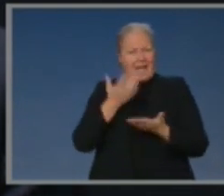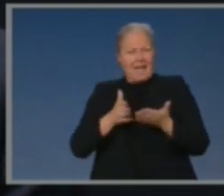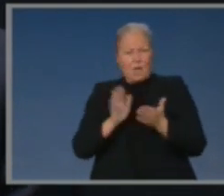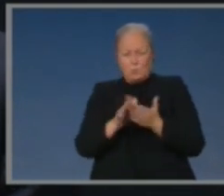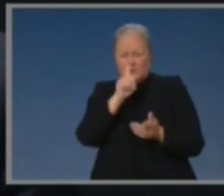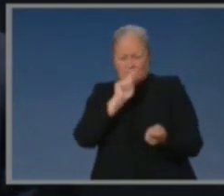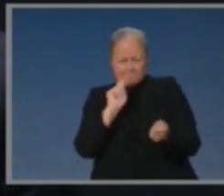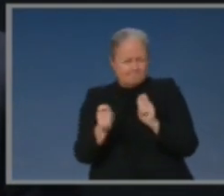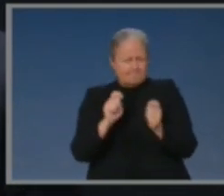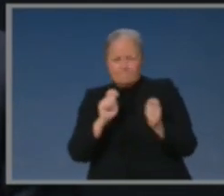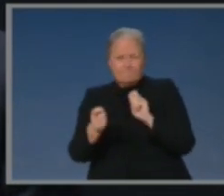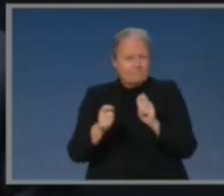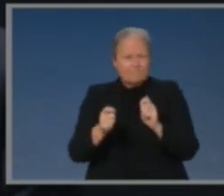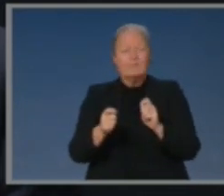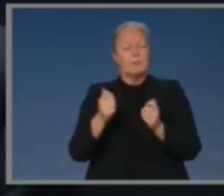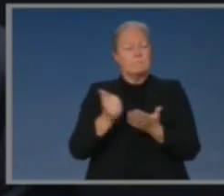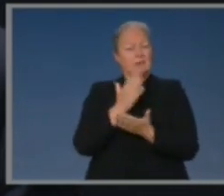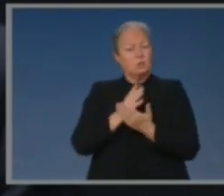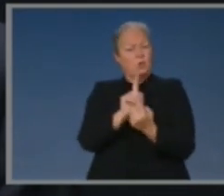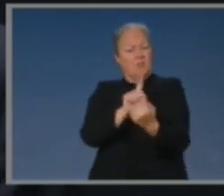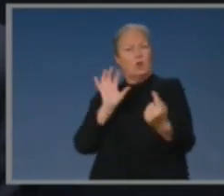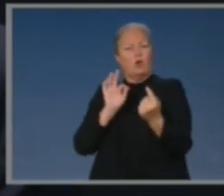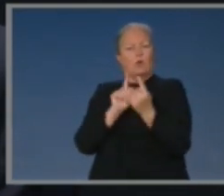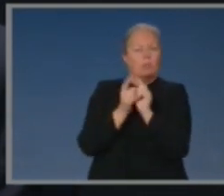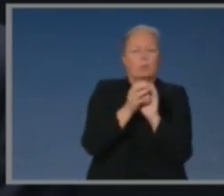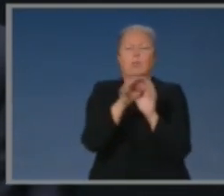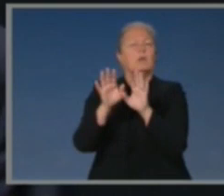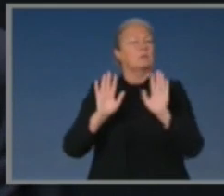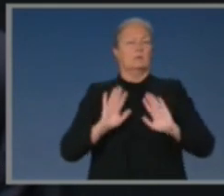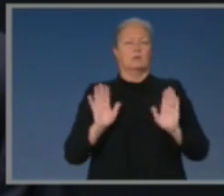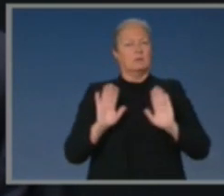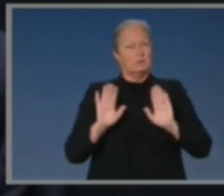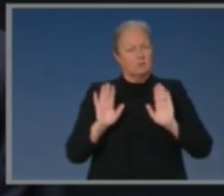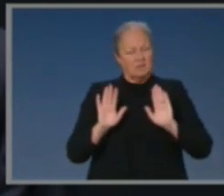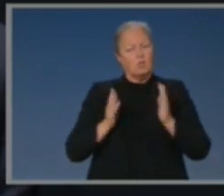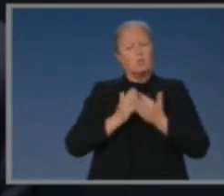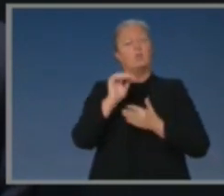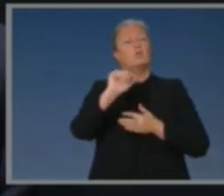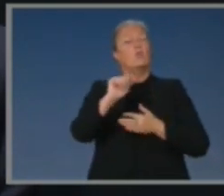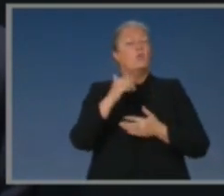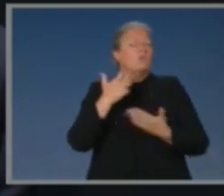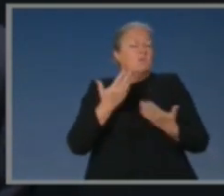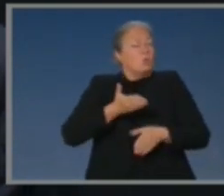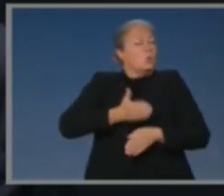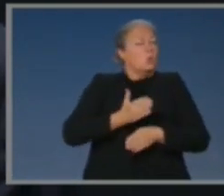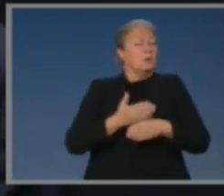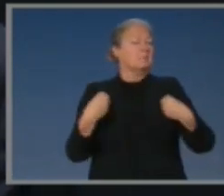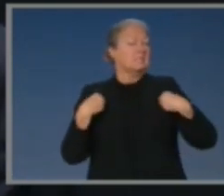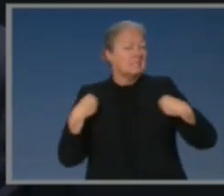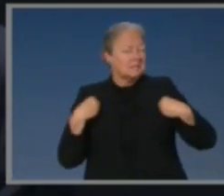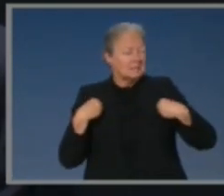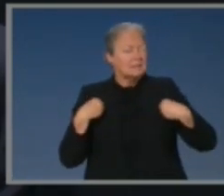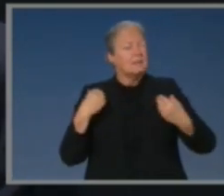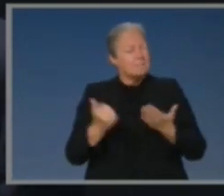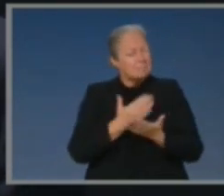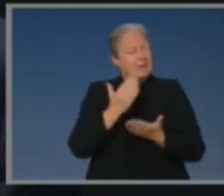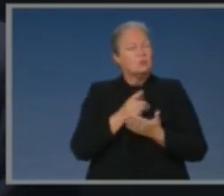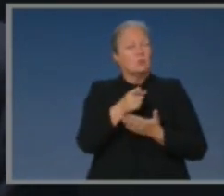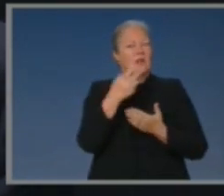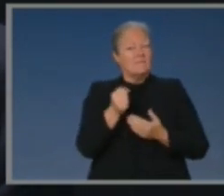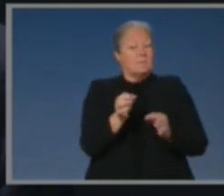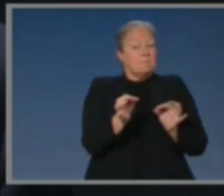on social distancing and hygiene into your normal business activities, and have plans in place and be ready as